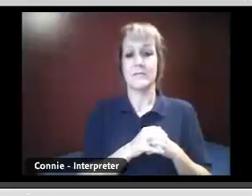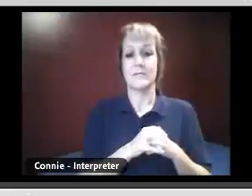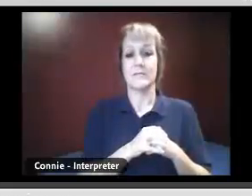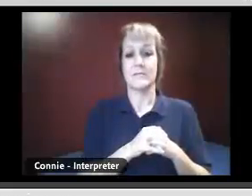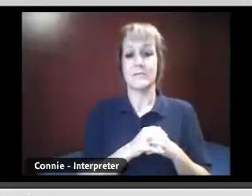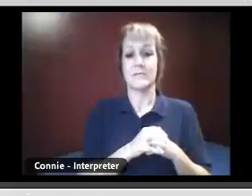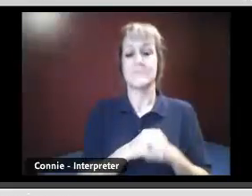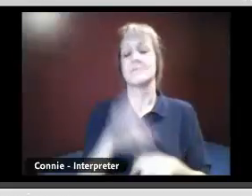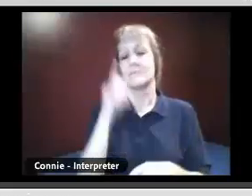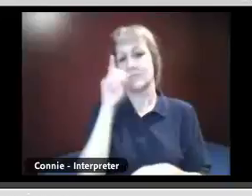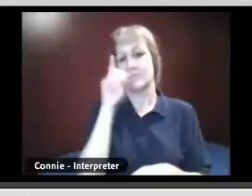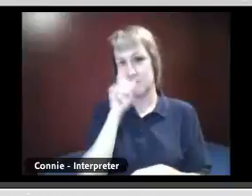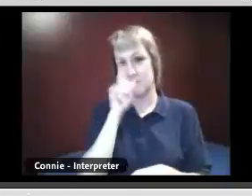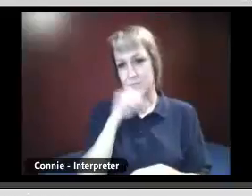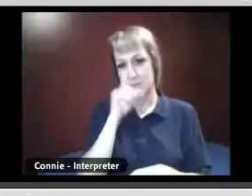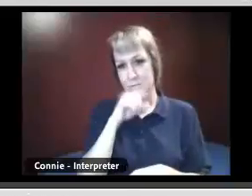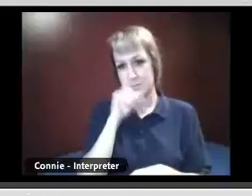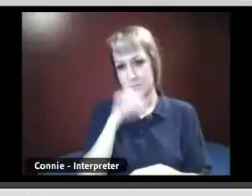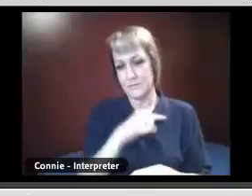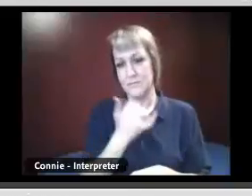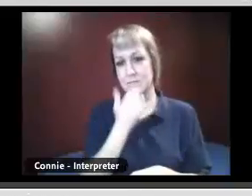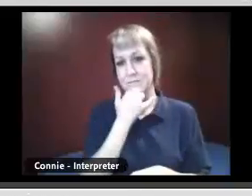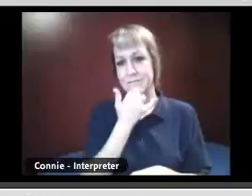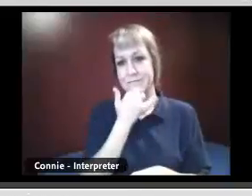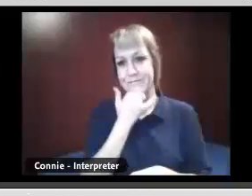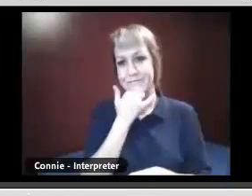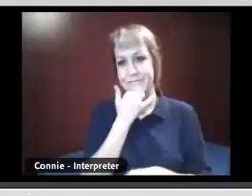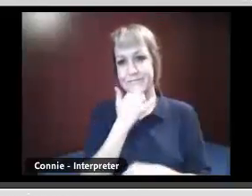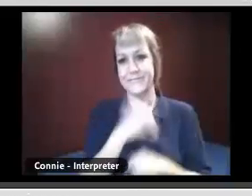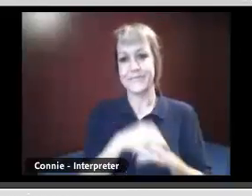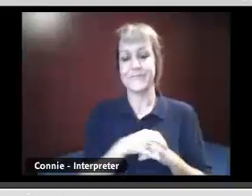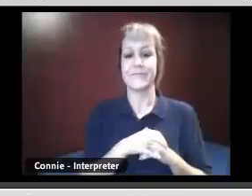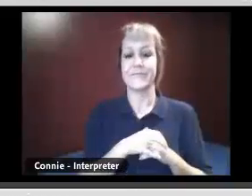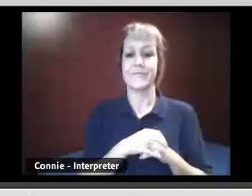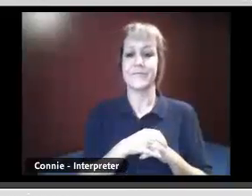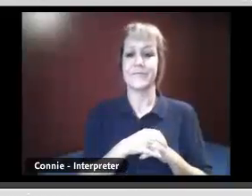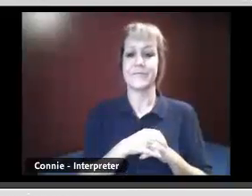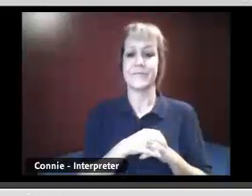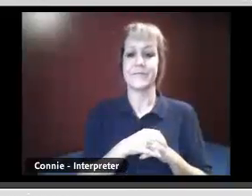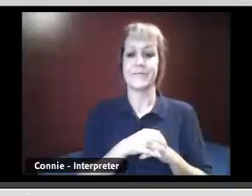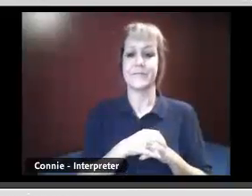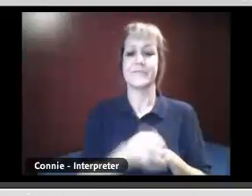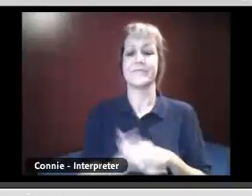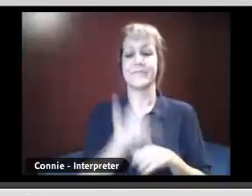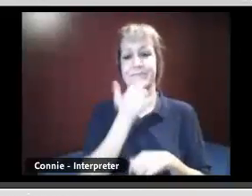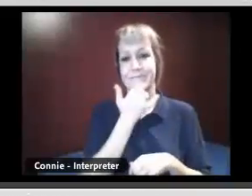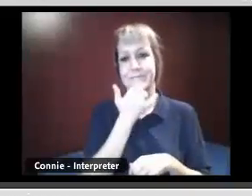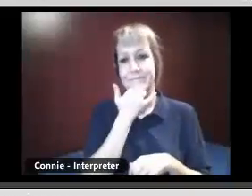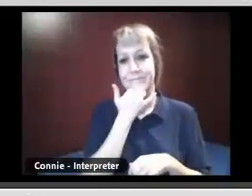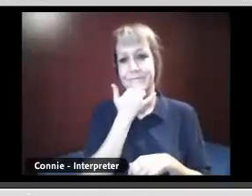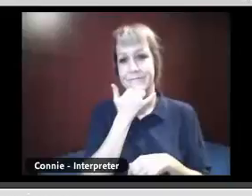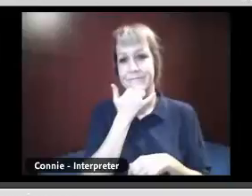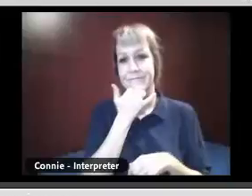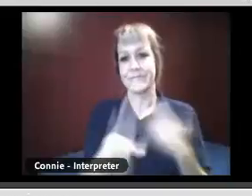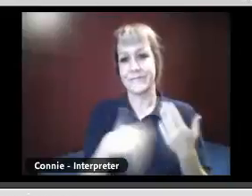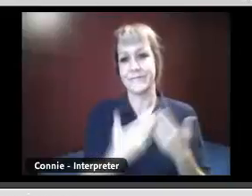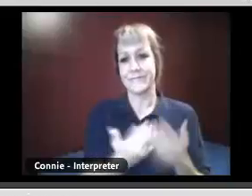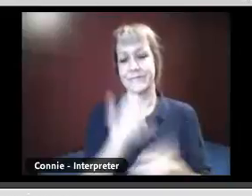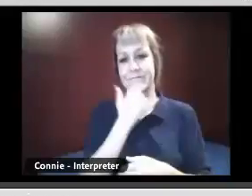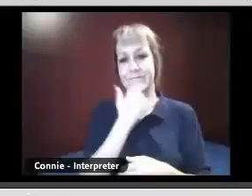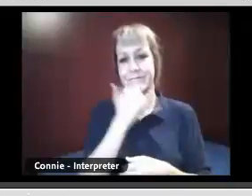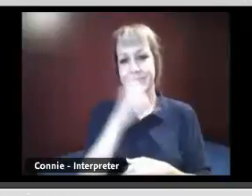False, false, false, false, false, false, and a false. So it looks like we have overwhelming false. And